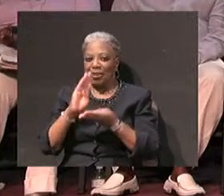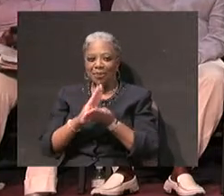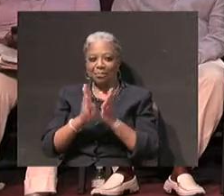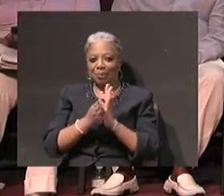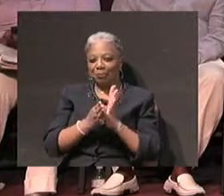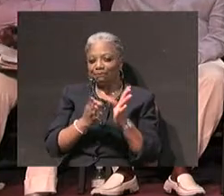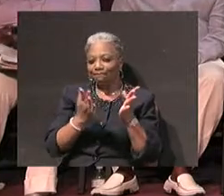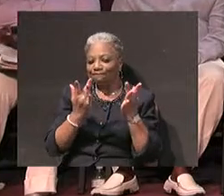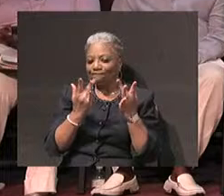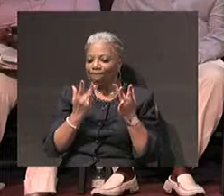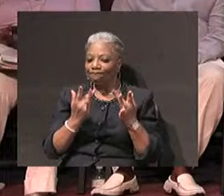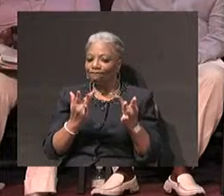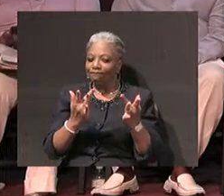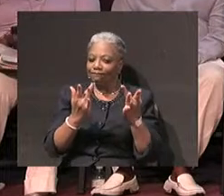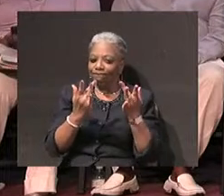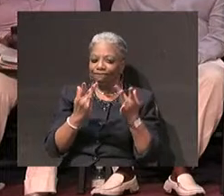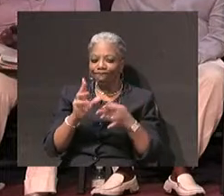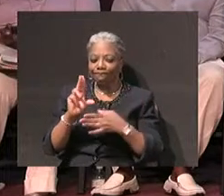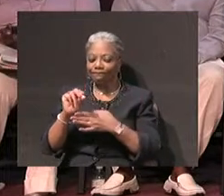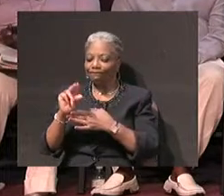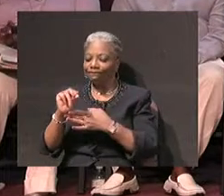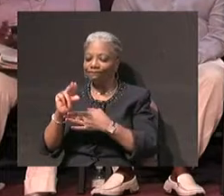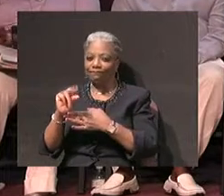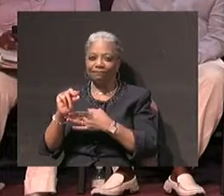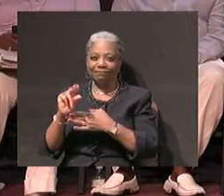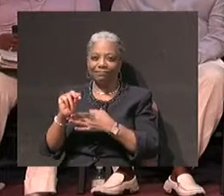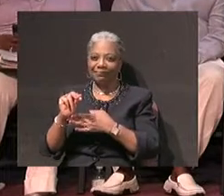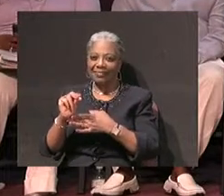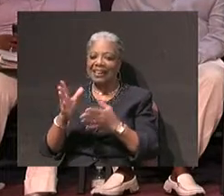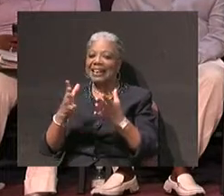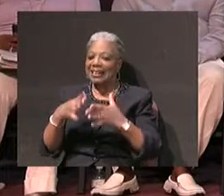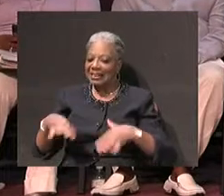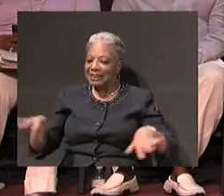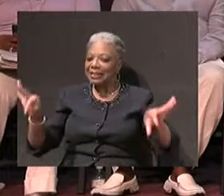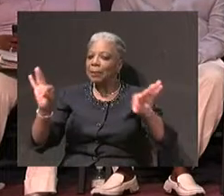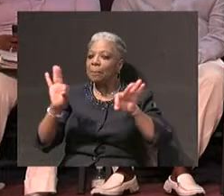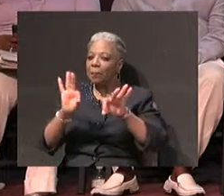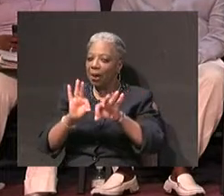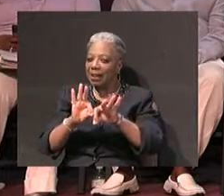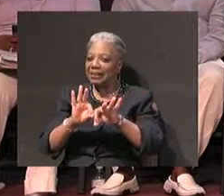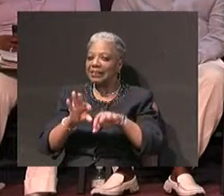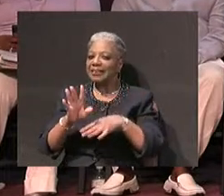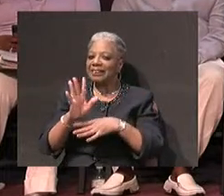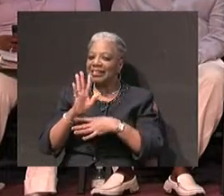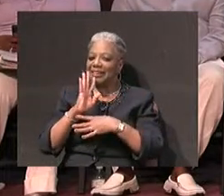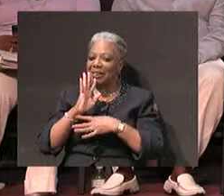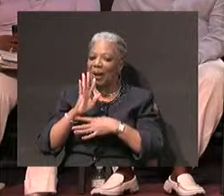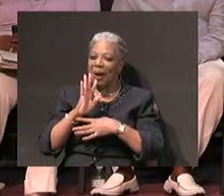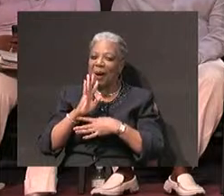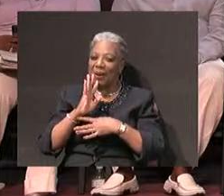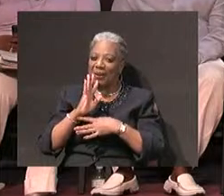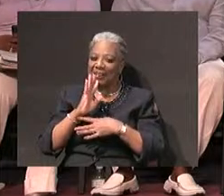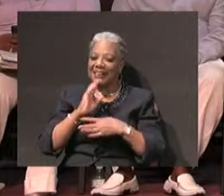Jack Horner. It's important to talk it out. If you don't talk it out, you're going to take it